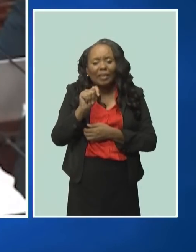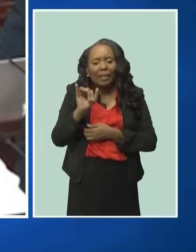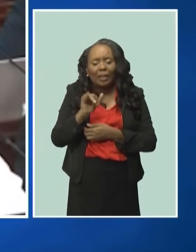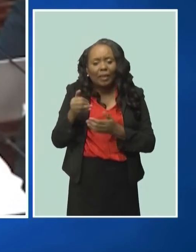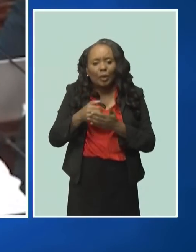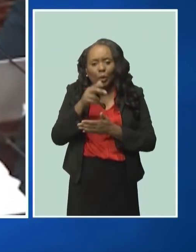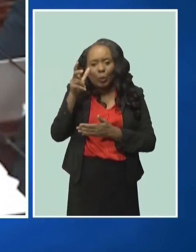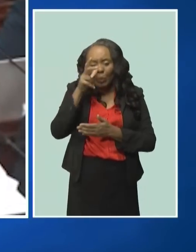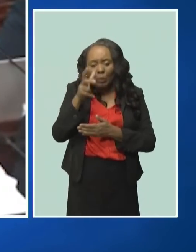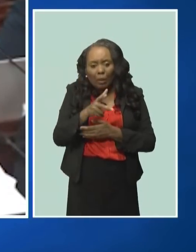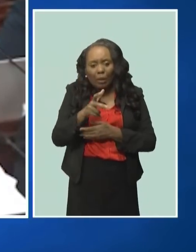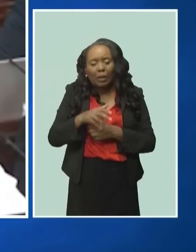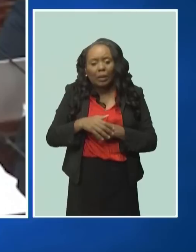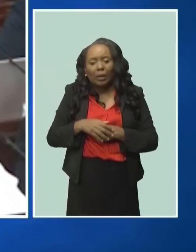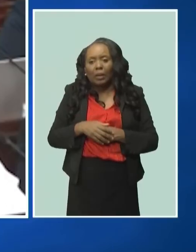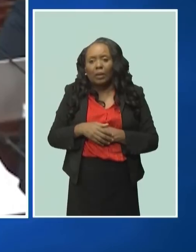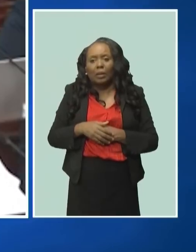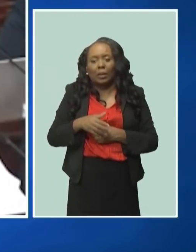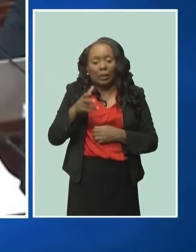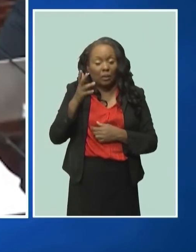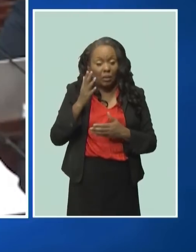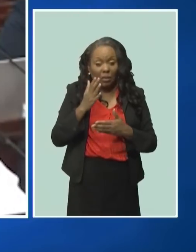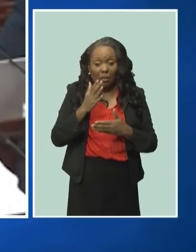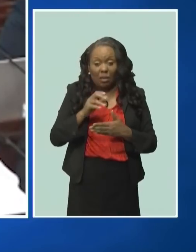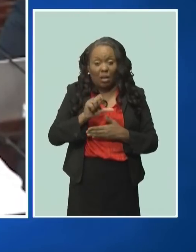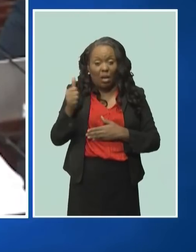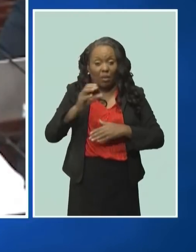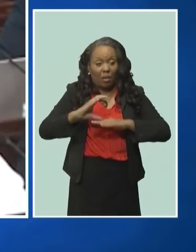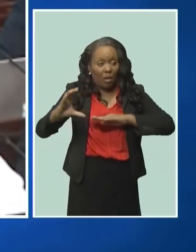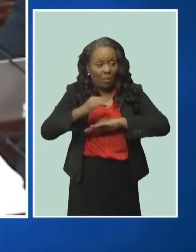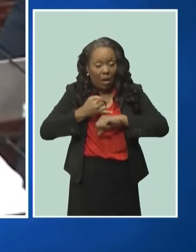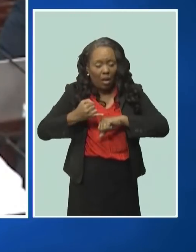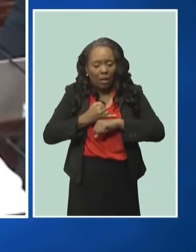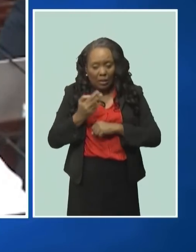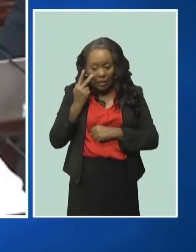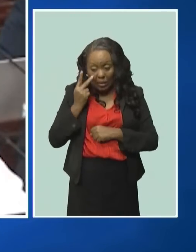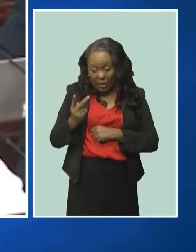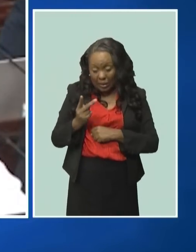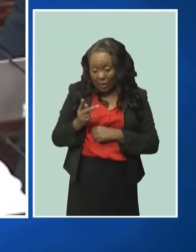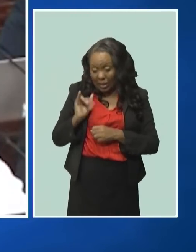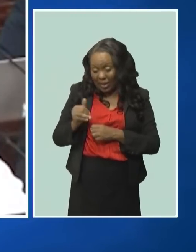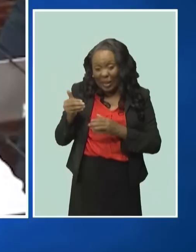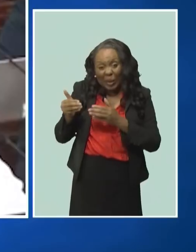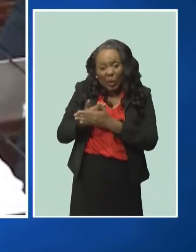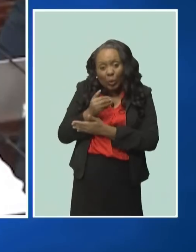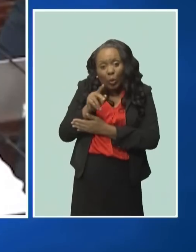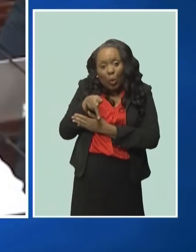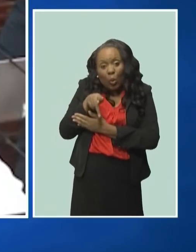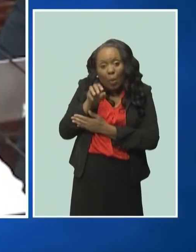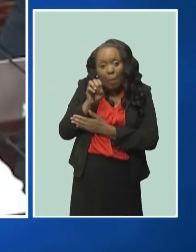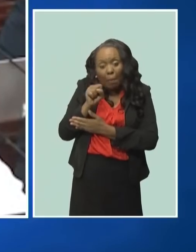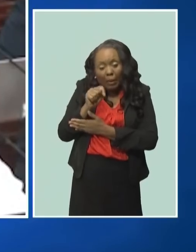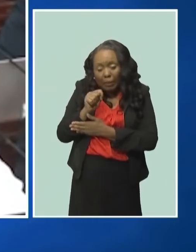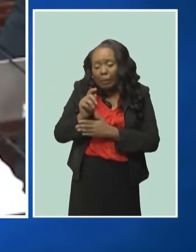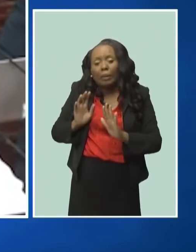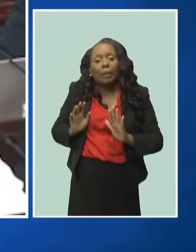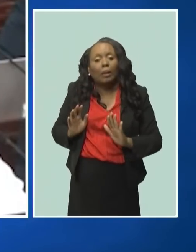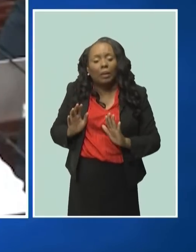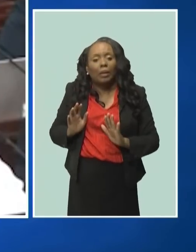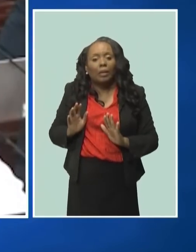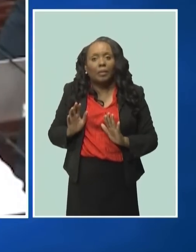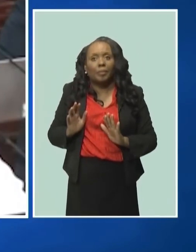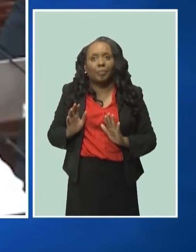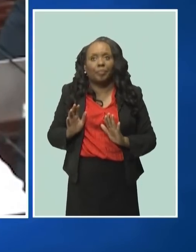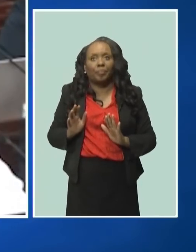colleagues in other Caribbean countries have also been seeing this pest, and it is one that